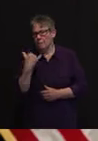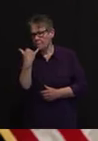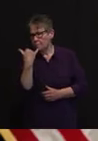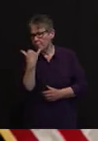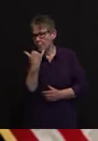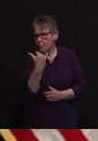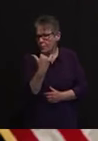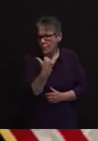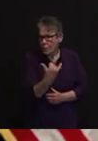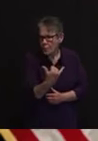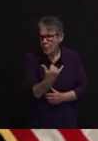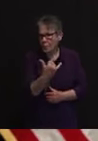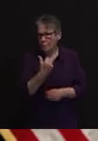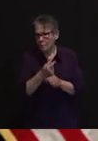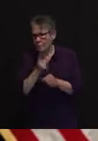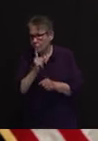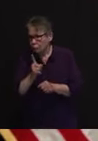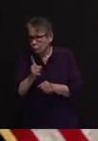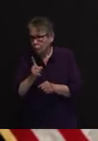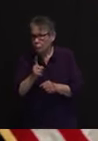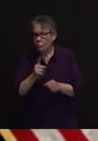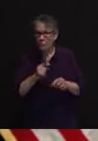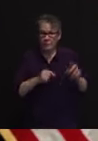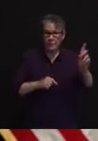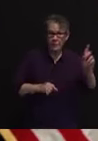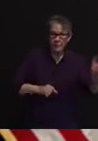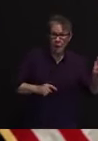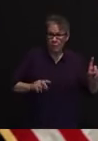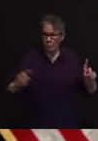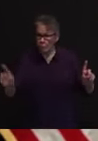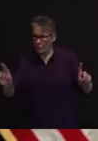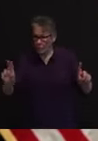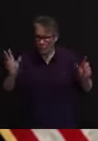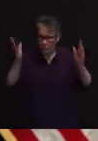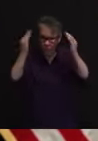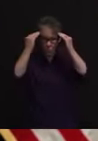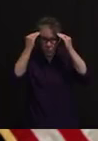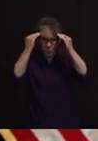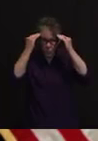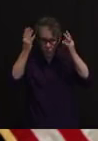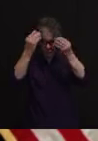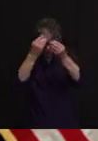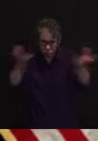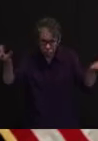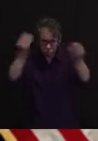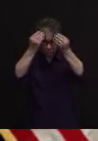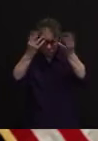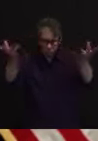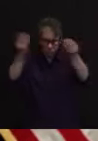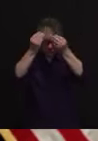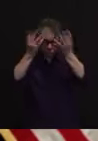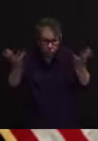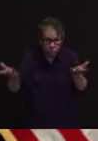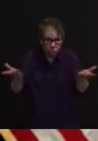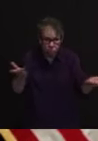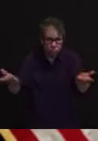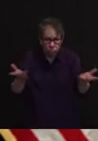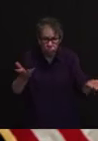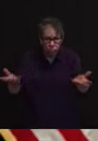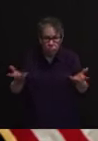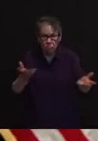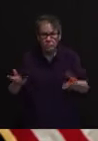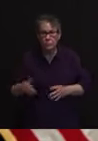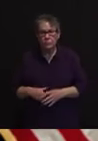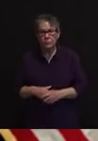possible. And we do calls with them every 10 days or so. We've got one, I believe, scheduled for later this week. We all